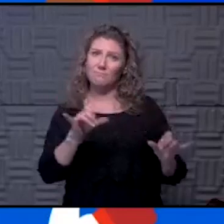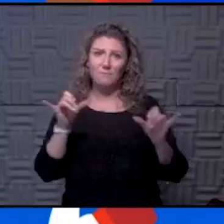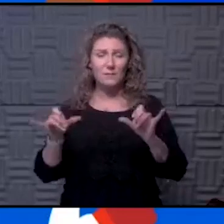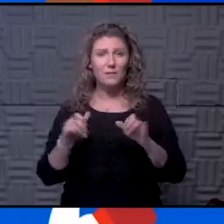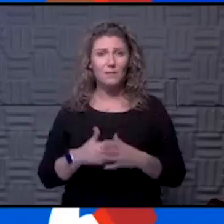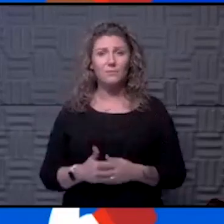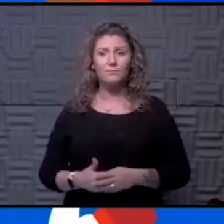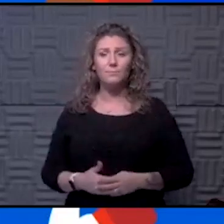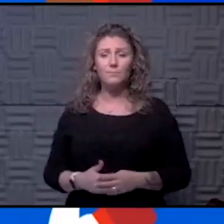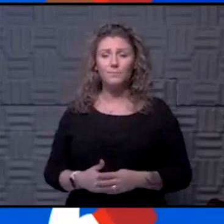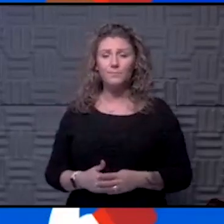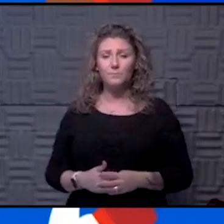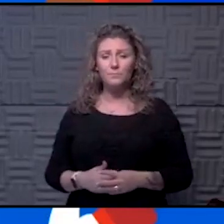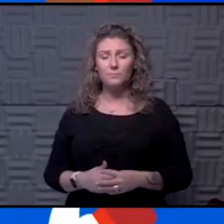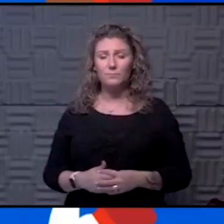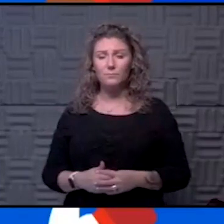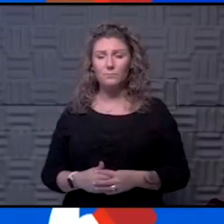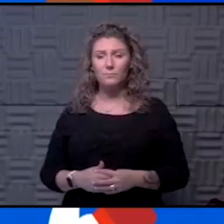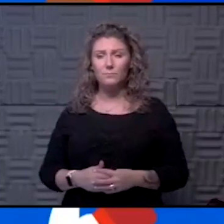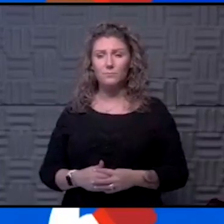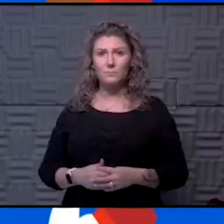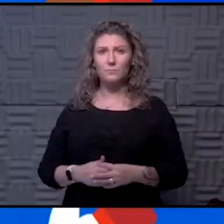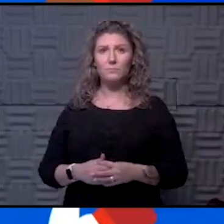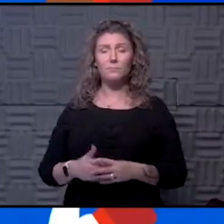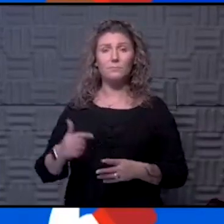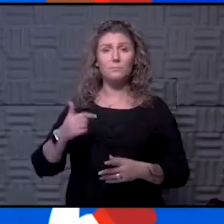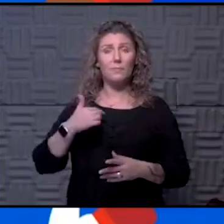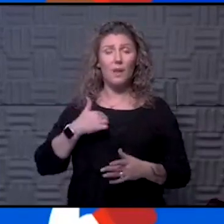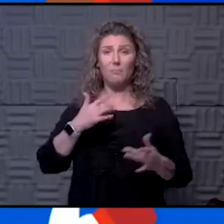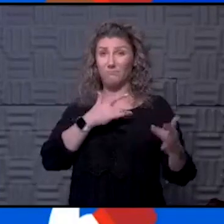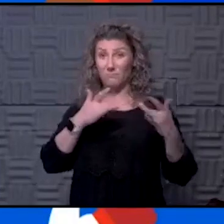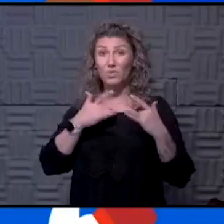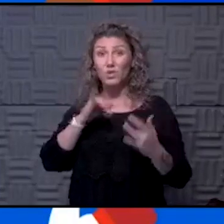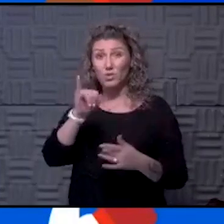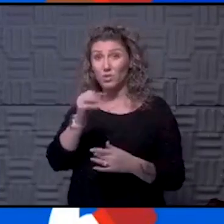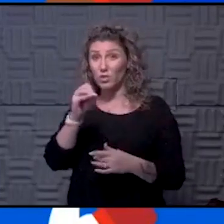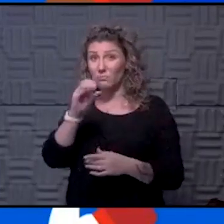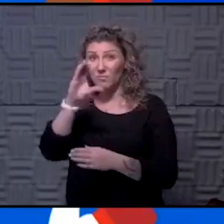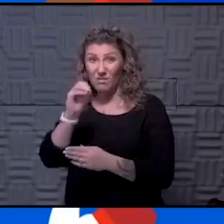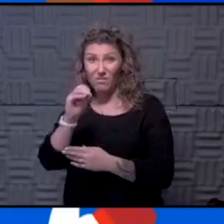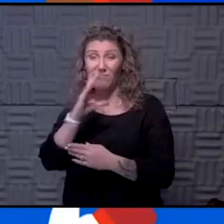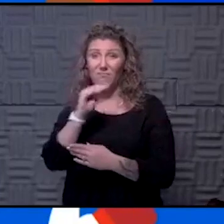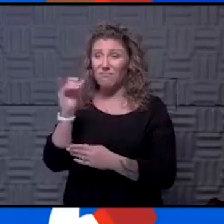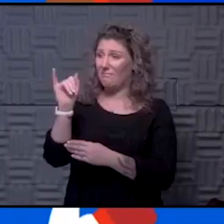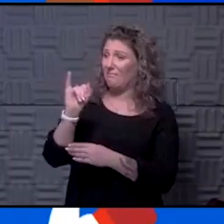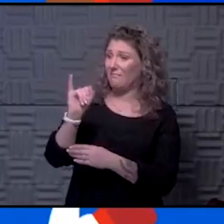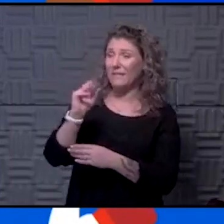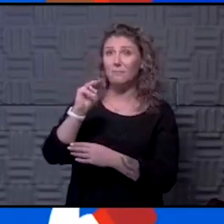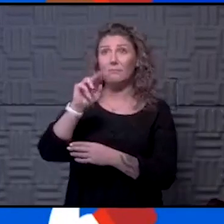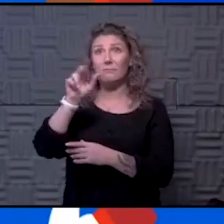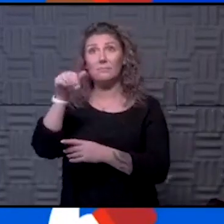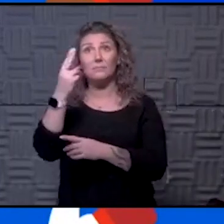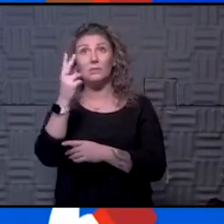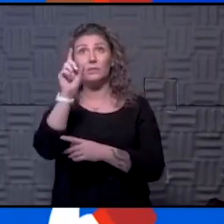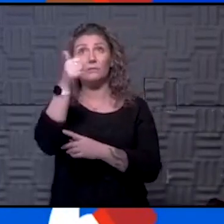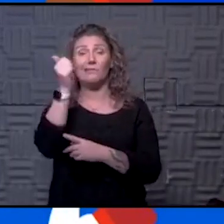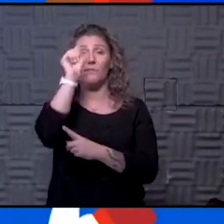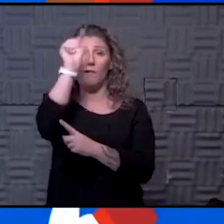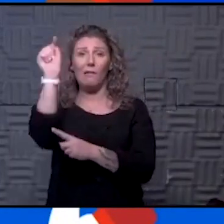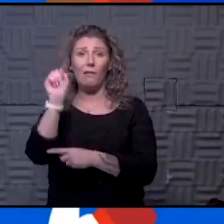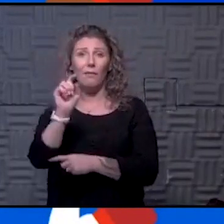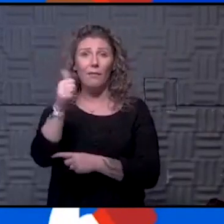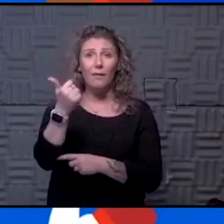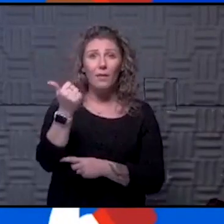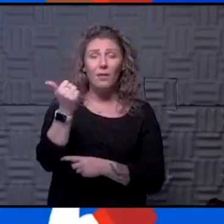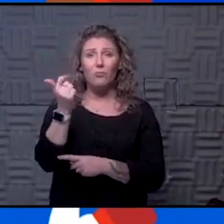am concerned about Johnson County. I am concerned that infections in Michigan and other places are occurring in the